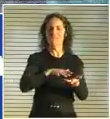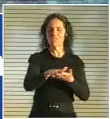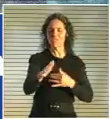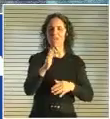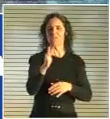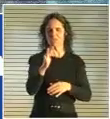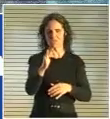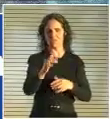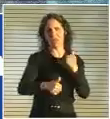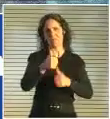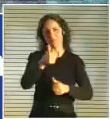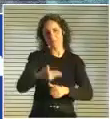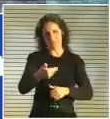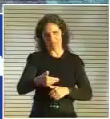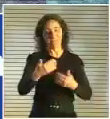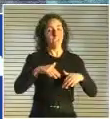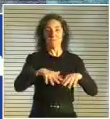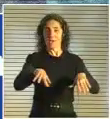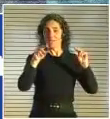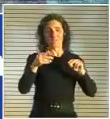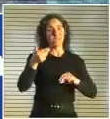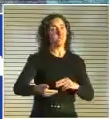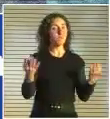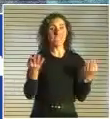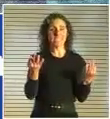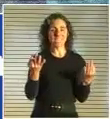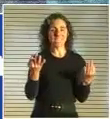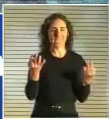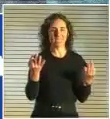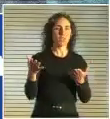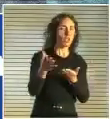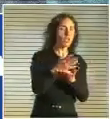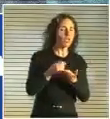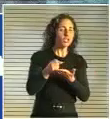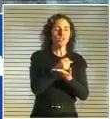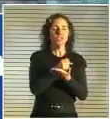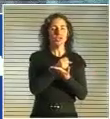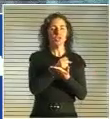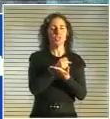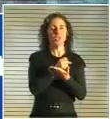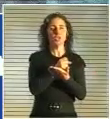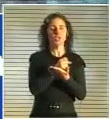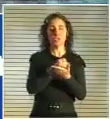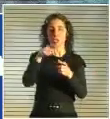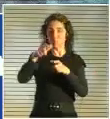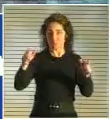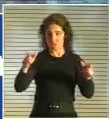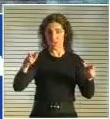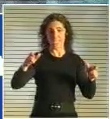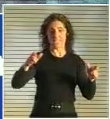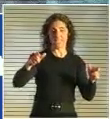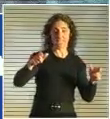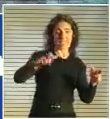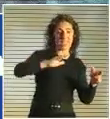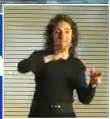And finally, stakeholder engagement. I mentioned that as a critical point. It helps to strengthen the outcomes. It helps building the trust you